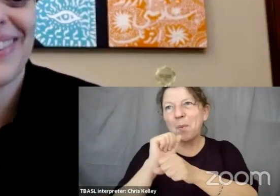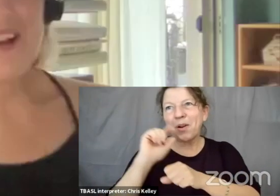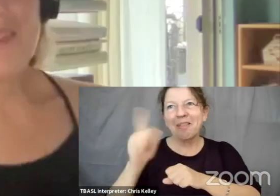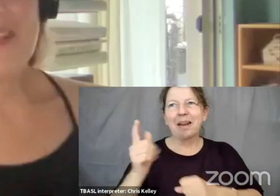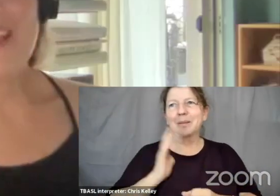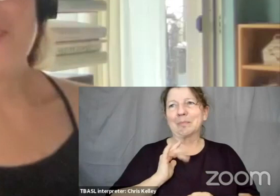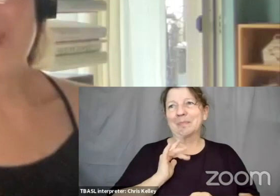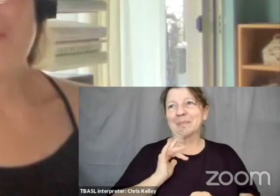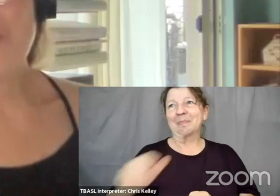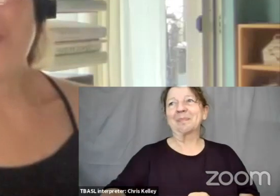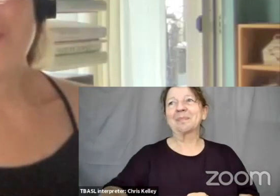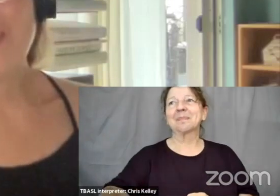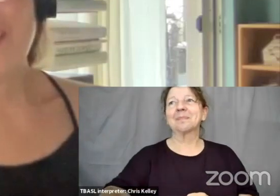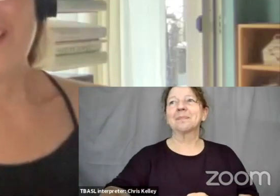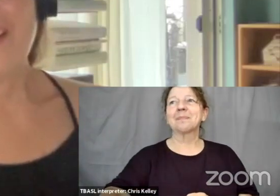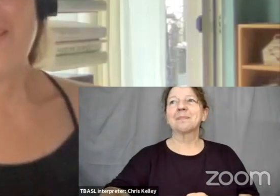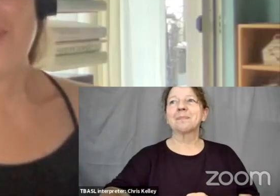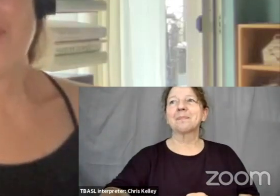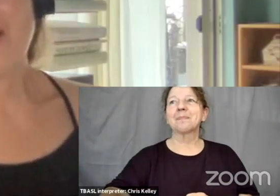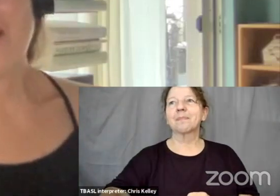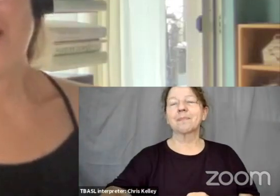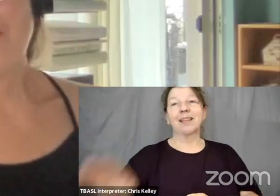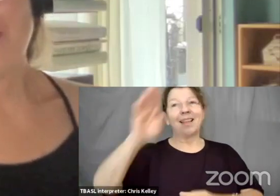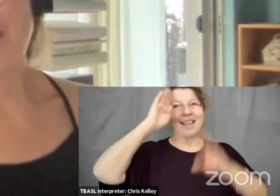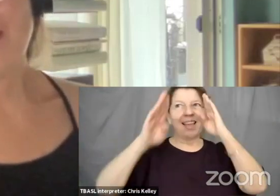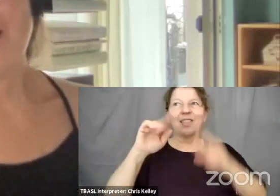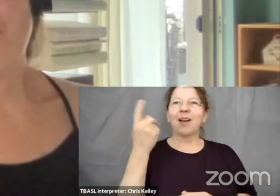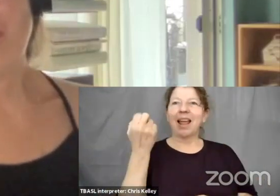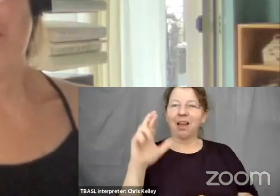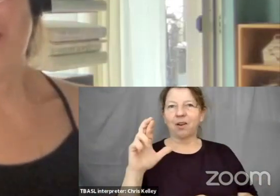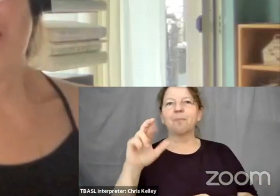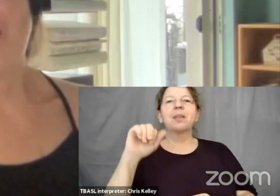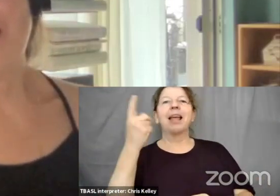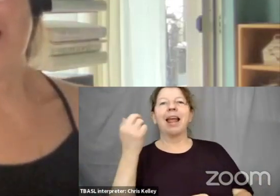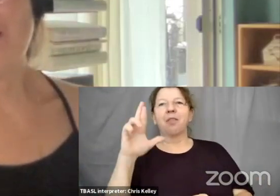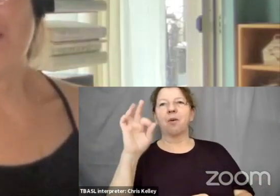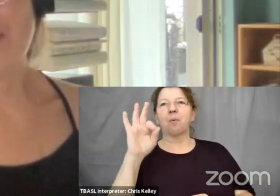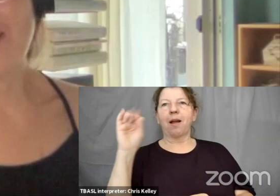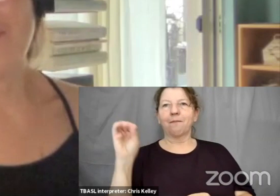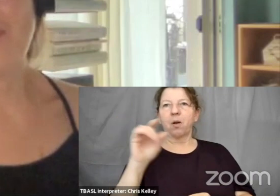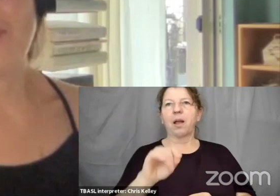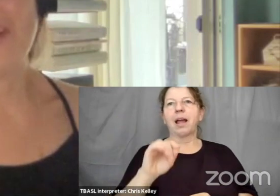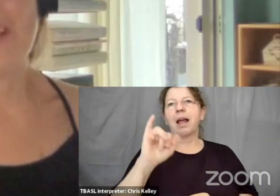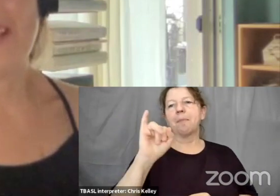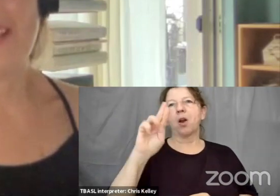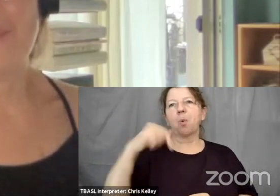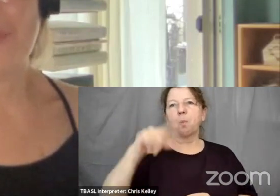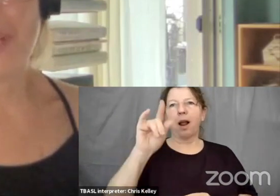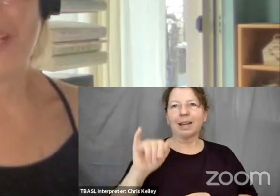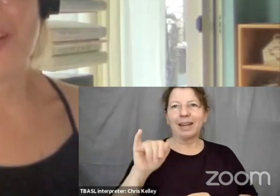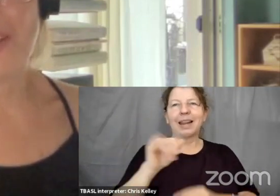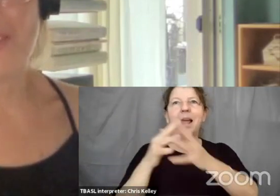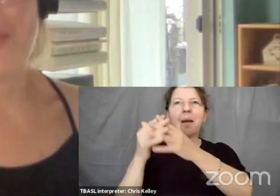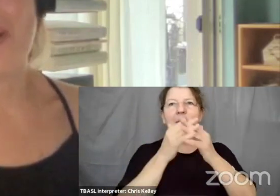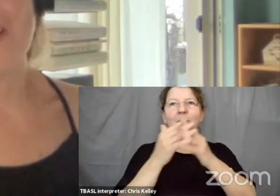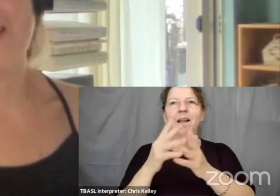Hello, I'm Heather Raffo. I'm an Iraqi-American playwright and actor. I am currently in